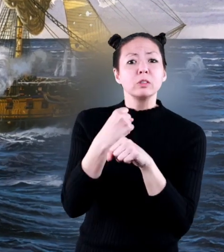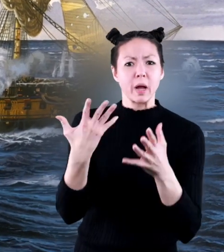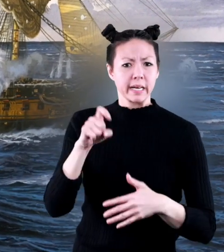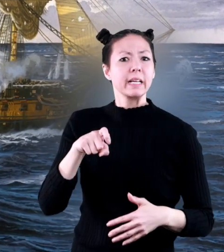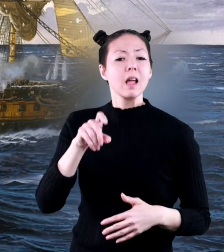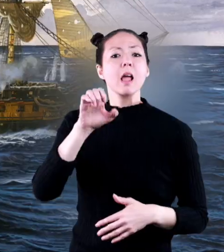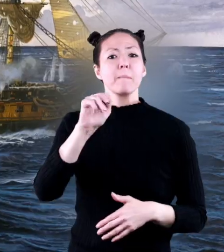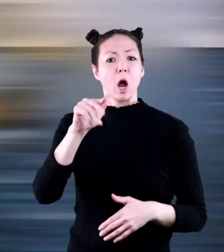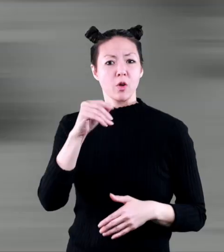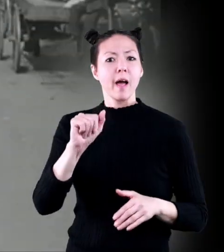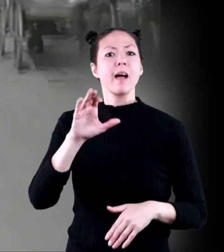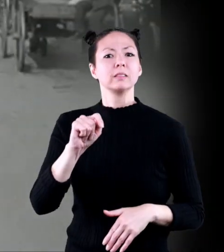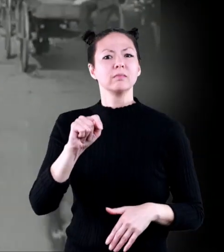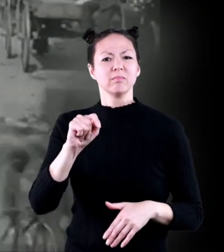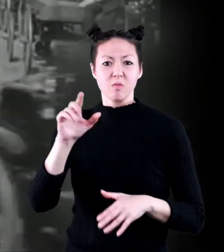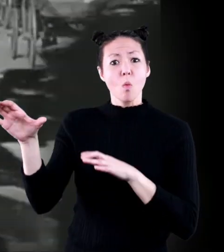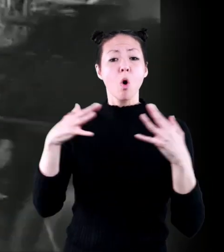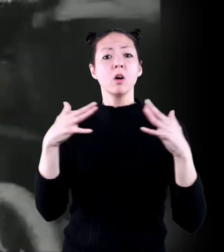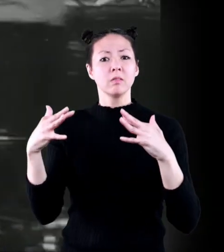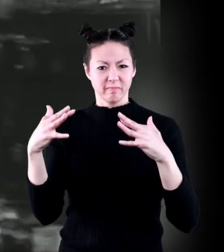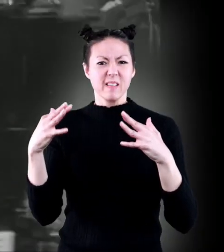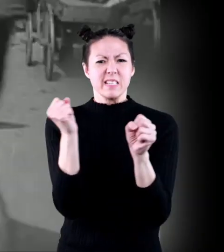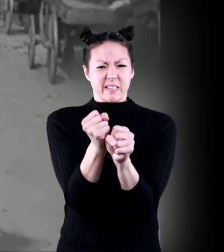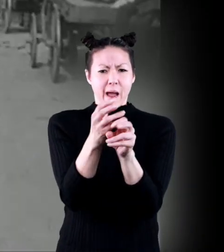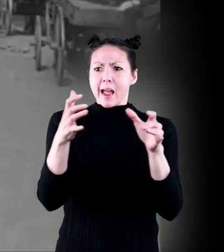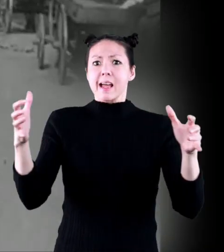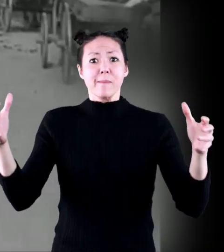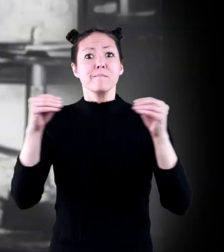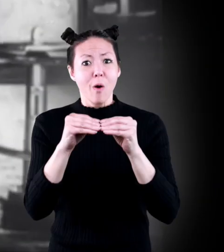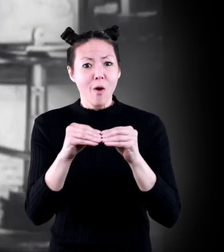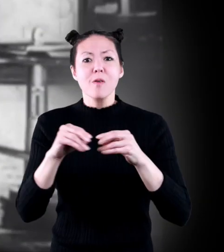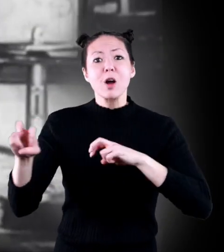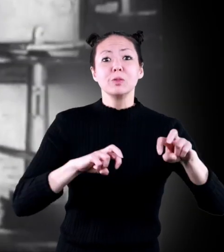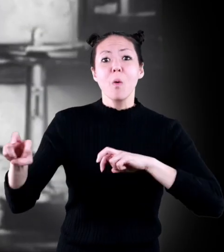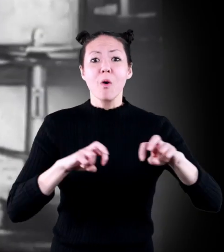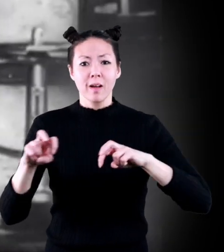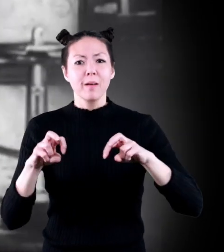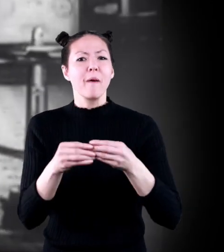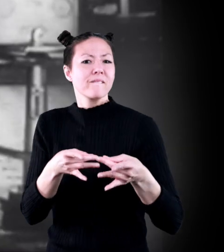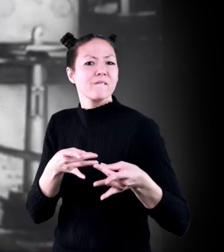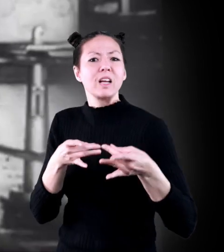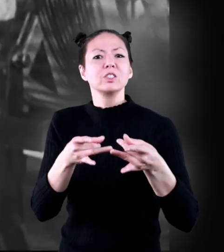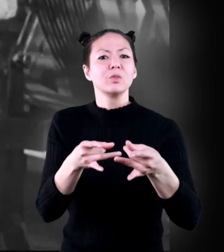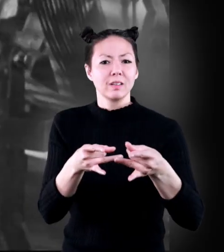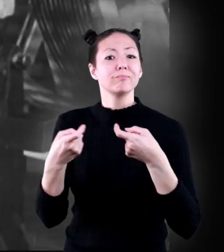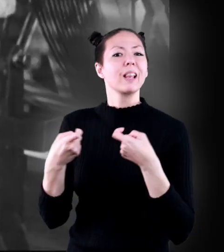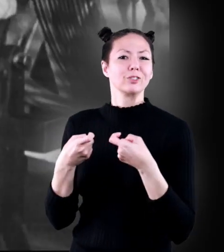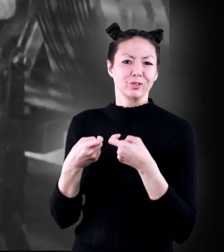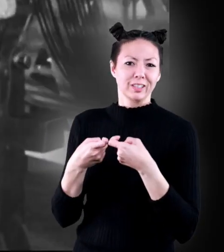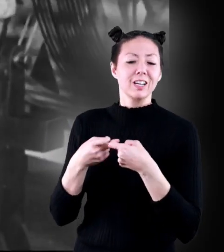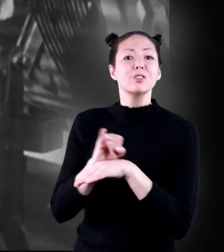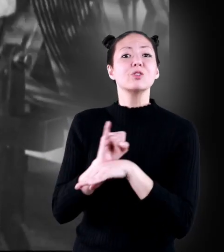Embargo Act and the war led to the expansion of transportation, the efficient and additional use of electricity, and